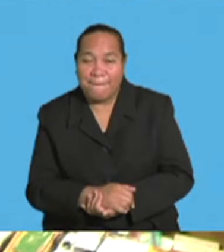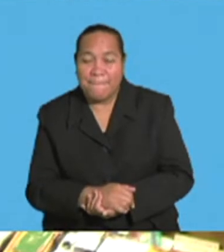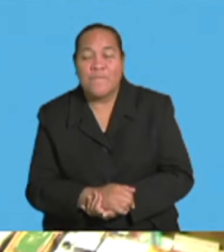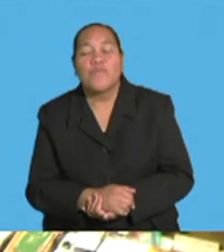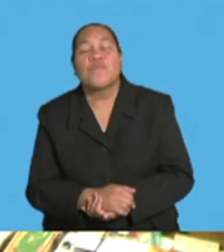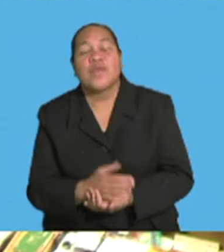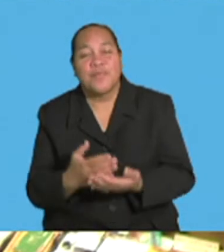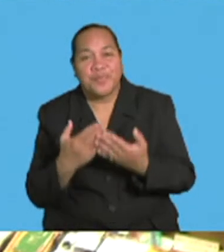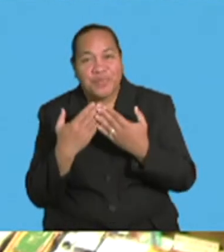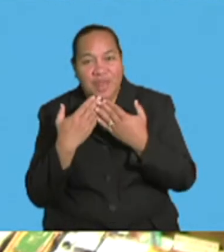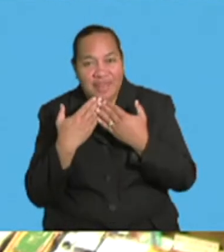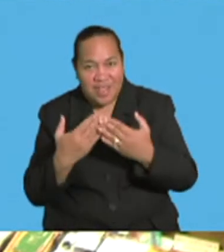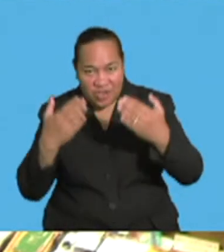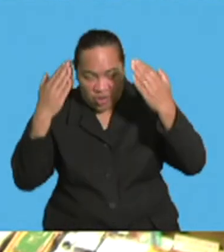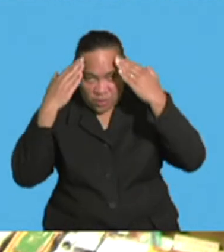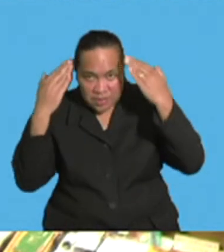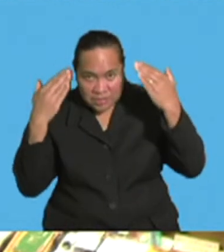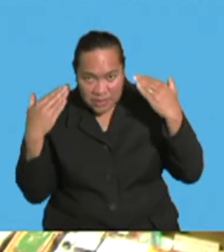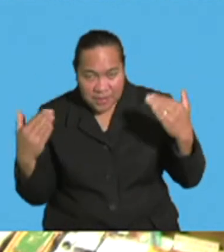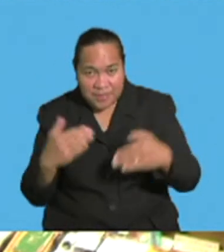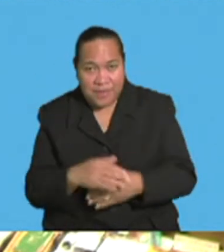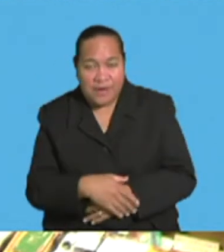Thank you, Honourable Speaker, sir.